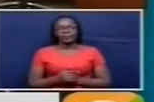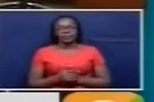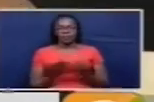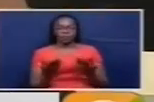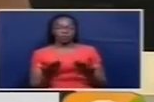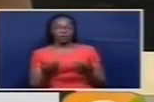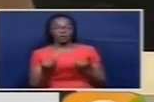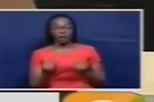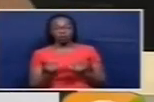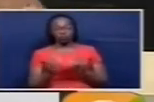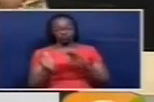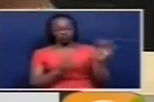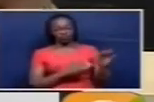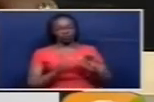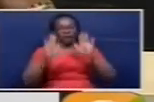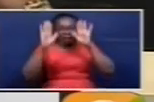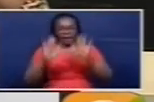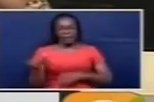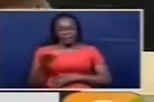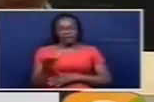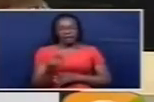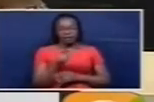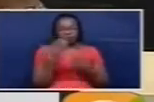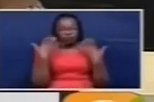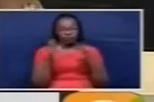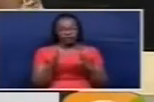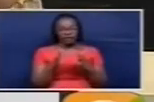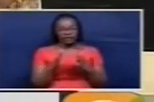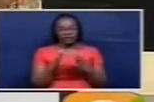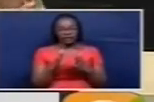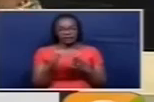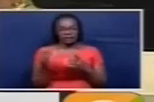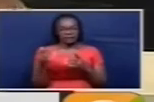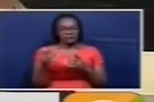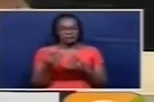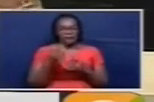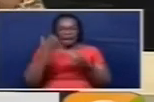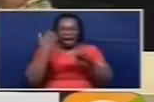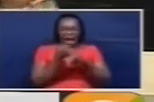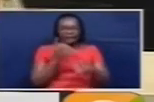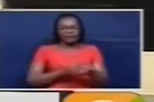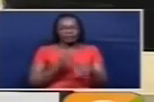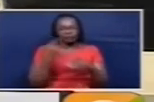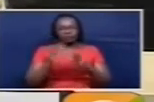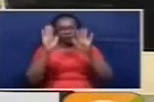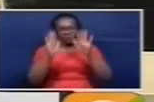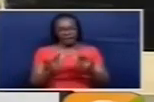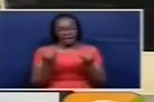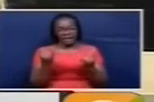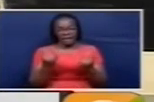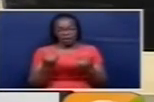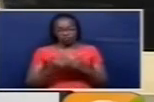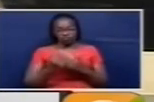just finished a very hectic season with the political party primaries, and we're going to the big campaign season now ahead of the